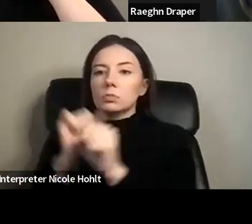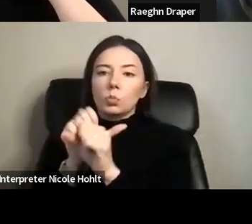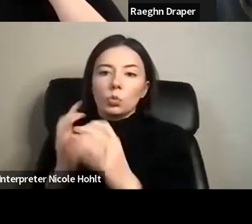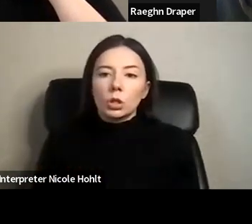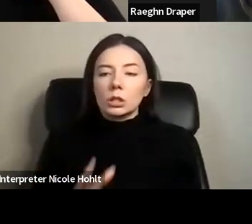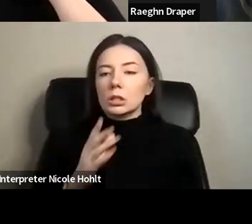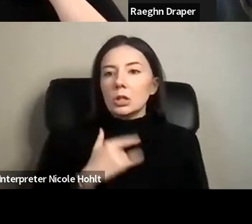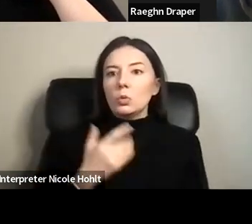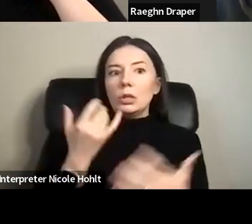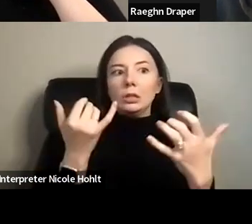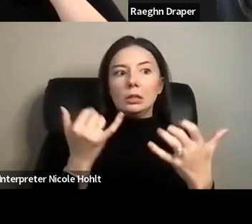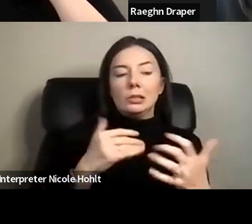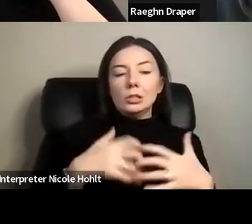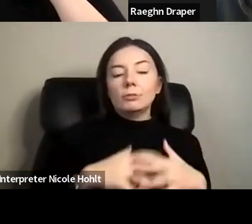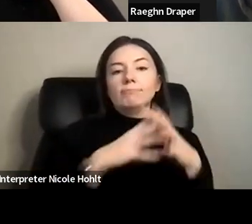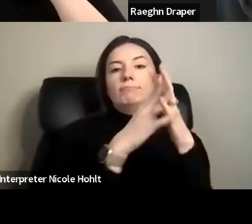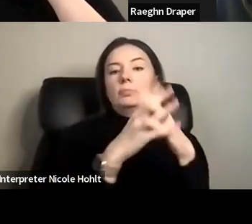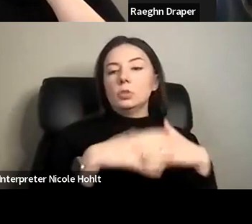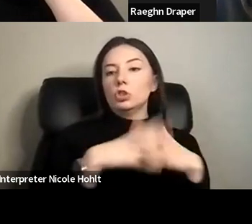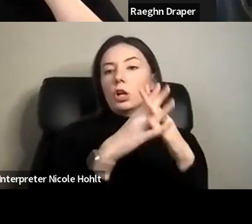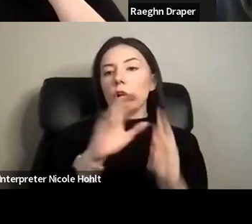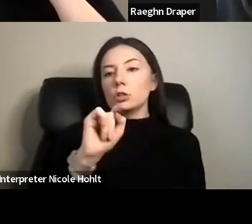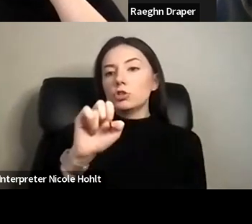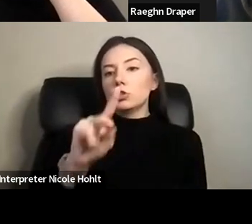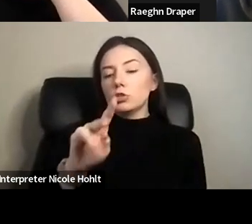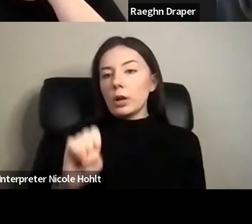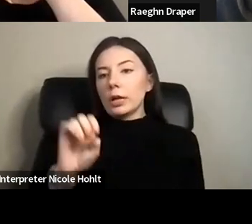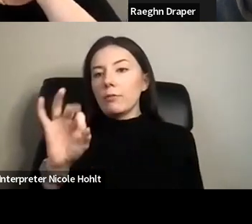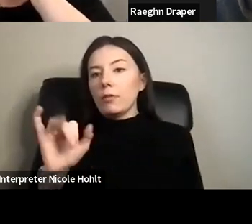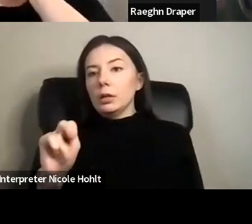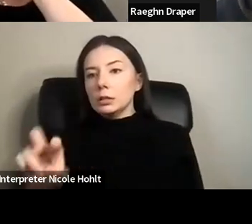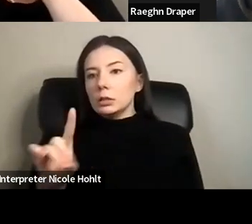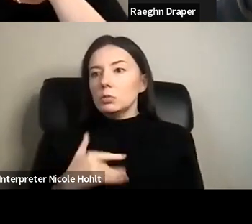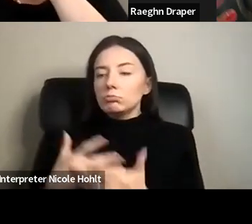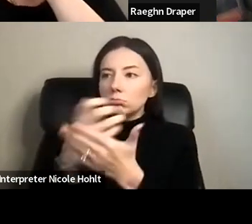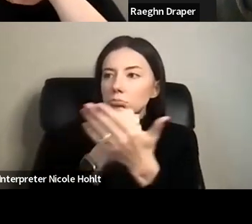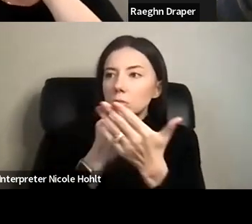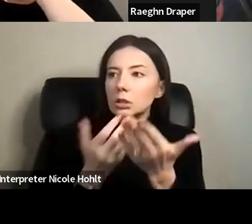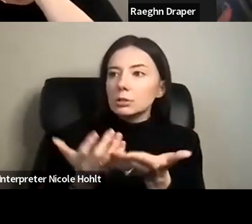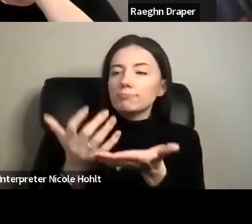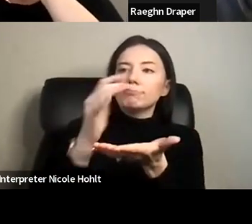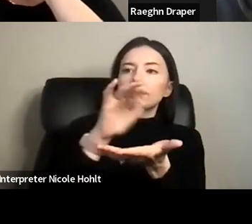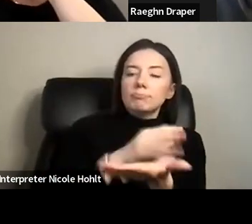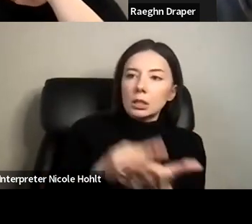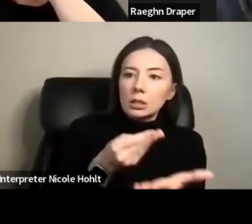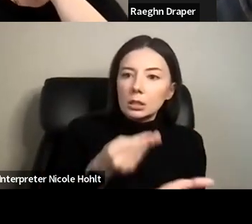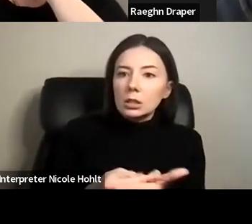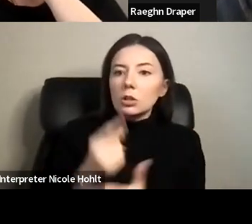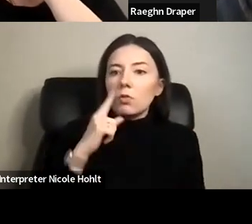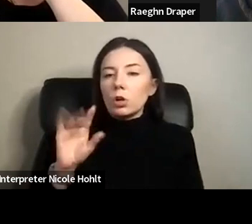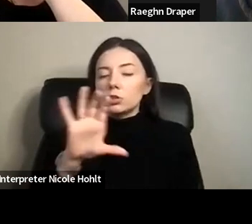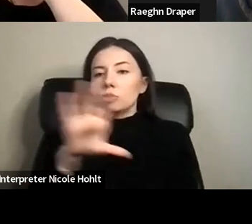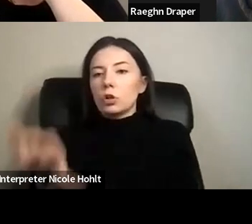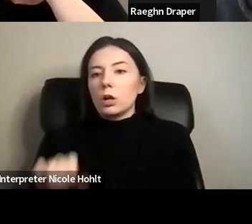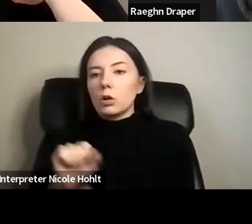strike fund. So we are raising small dollar donations to be housed as a fund for Chicago workers